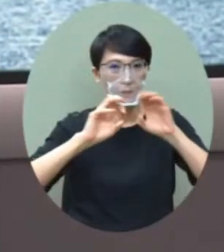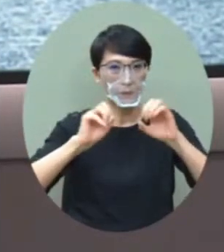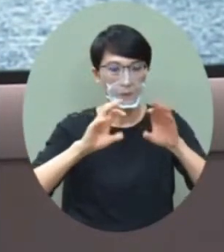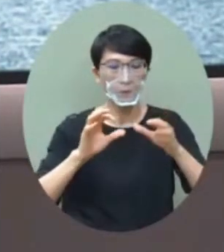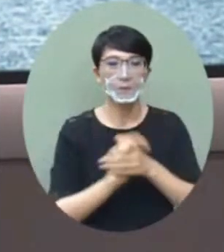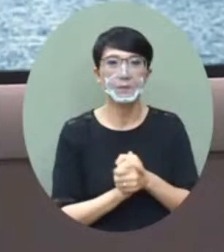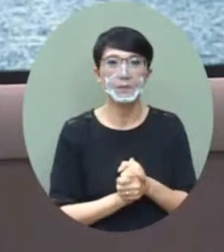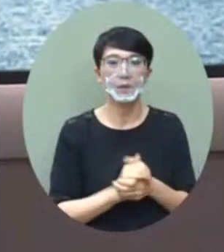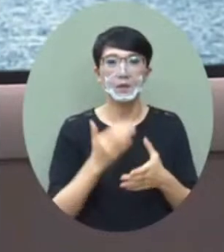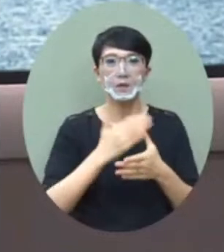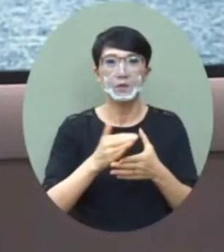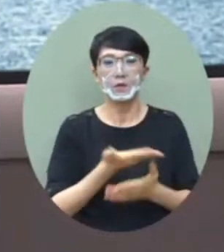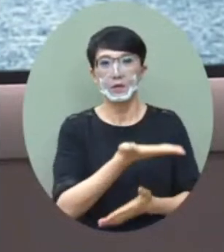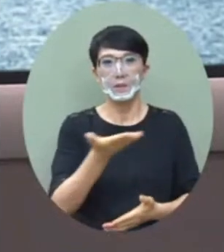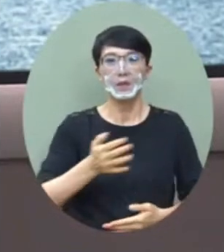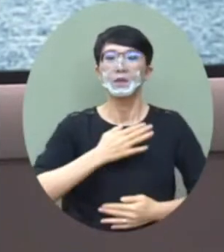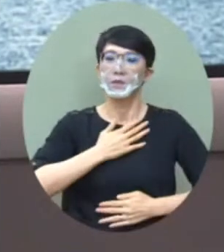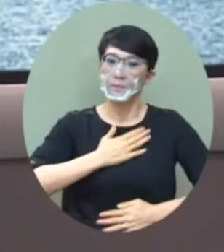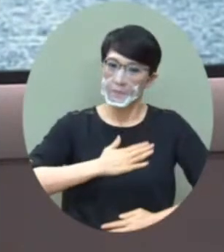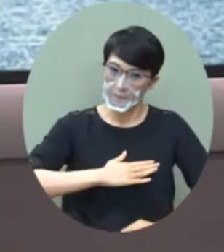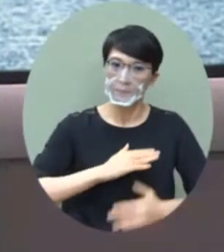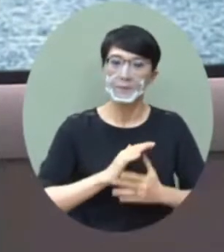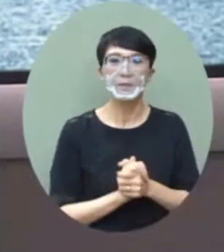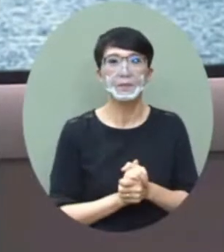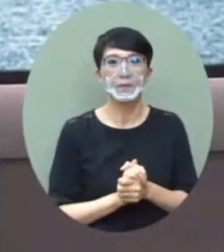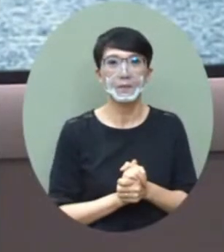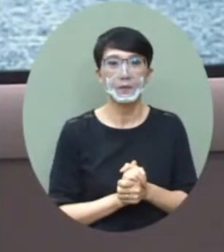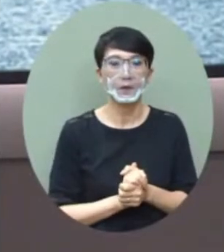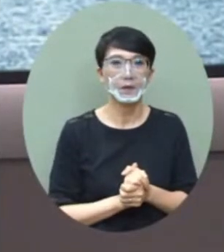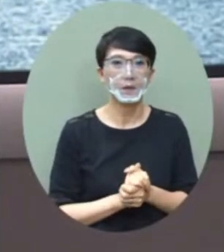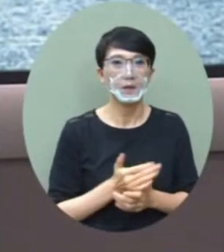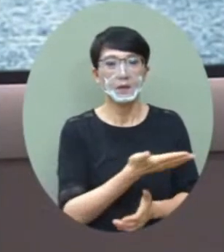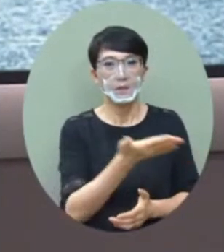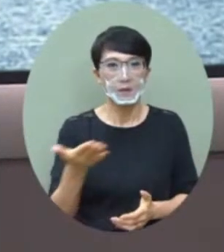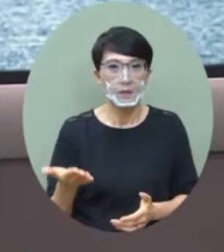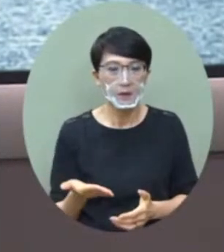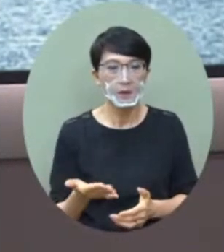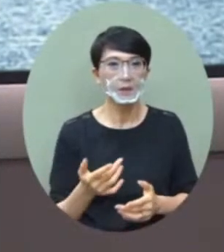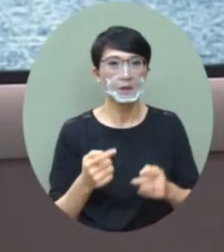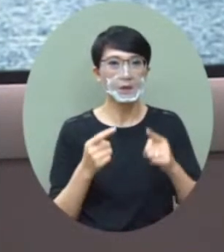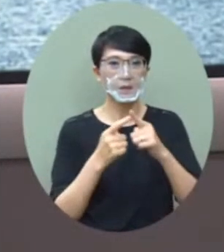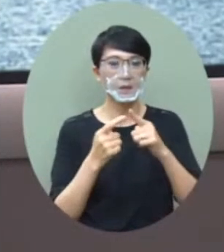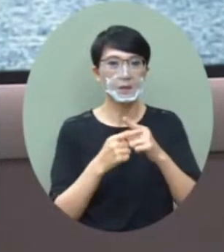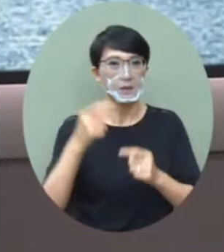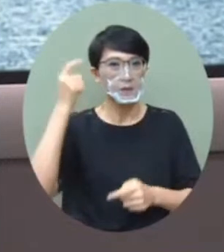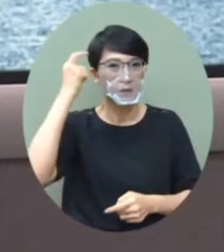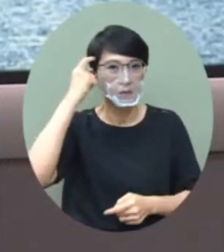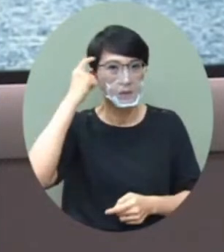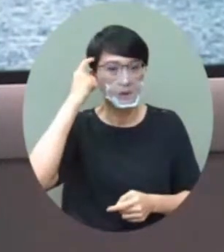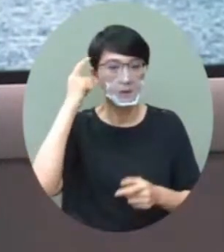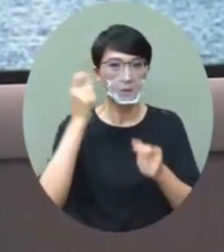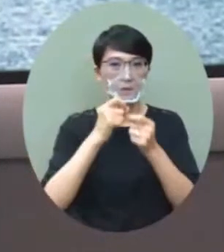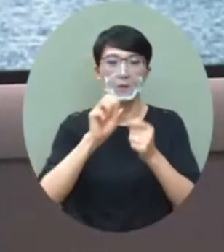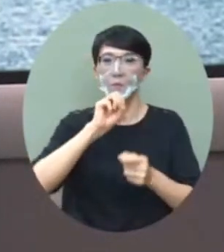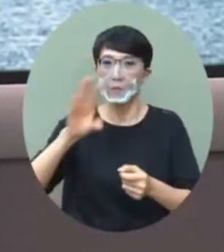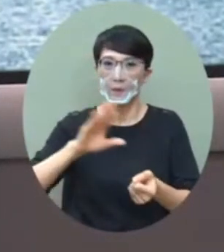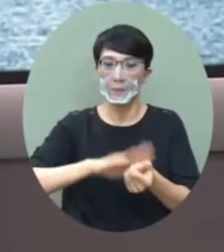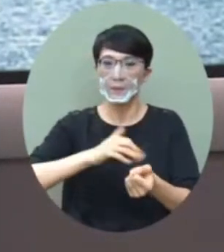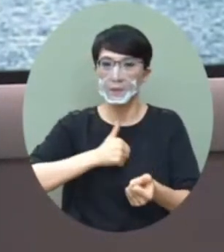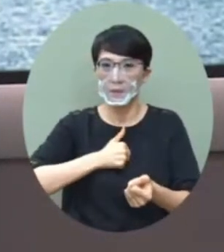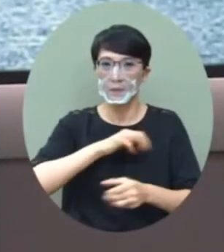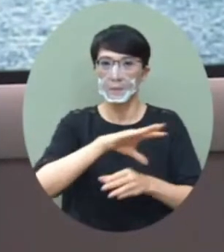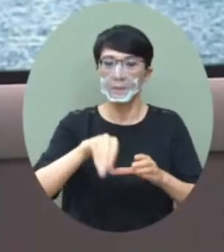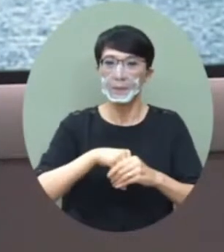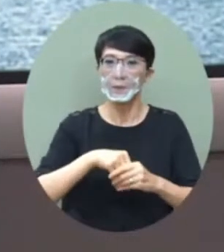guidelines from manufacturers and also report from studies. I